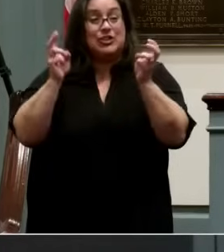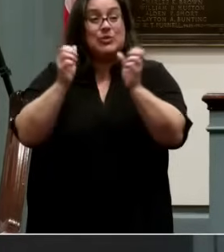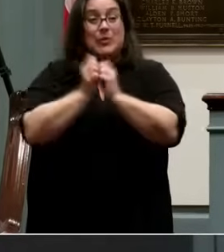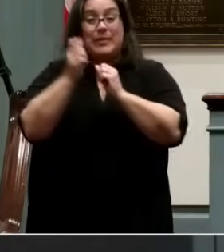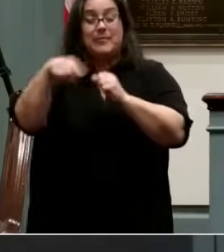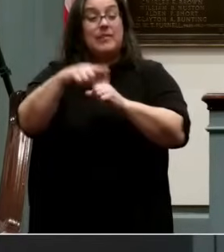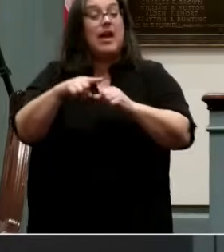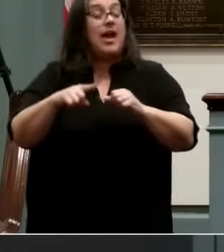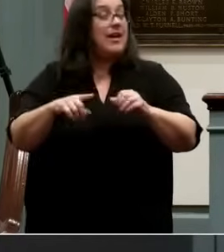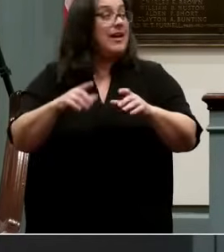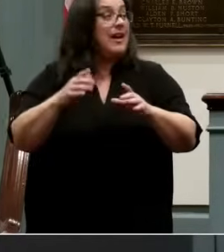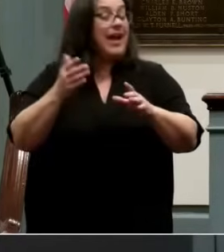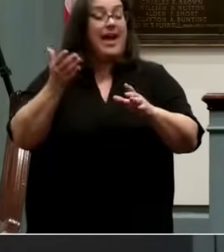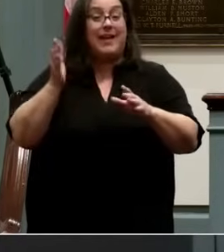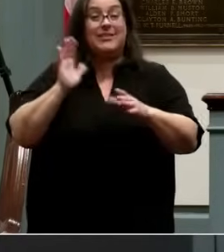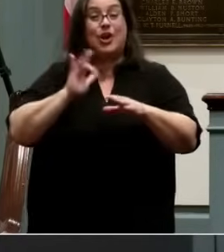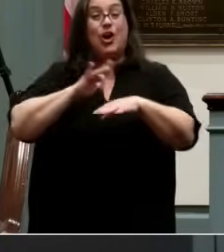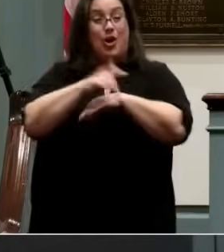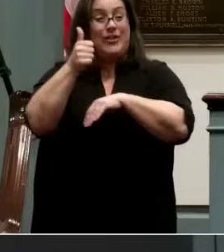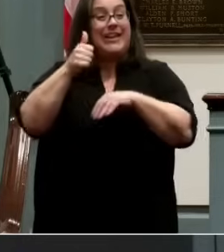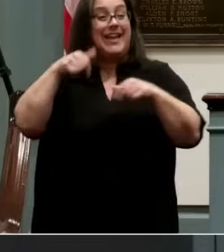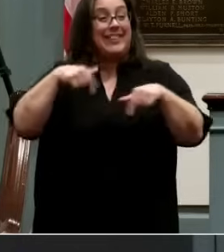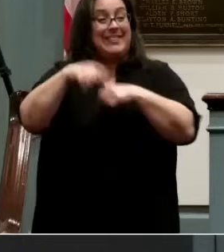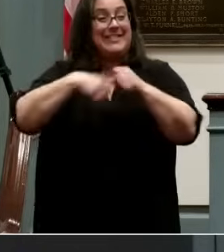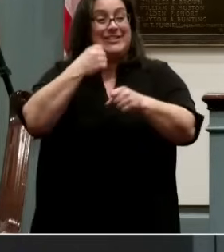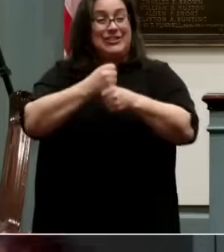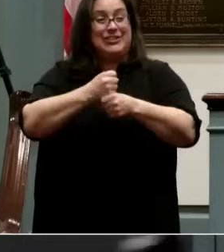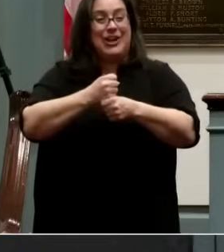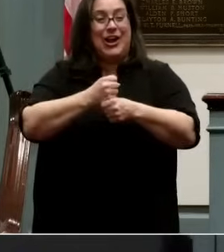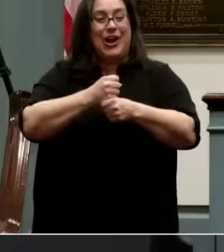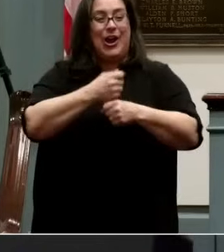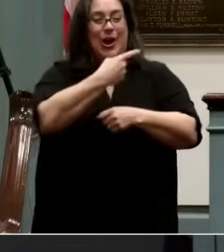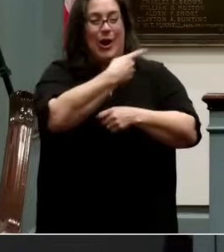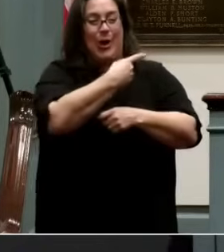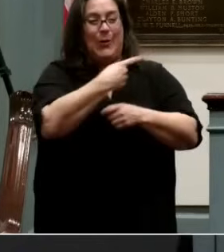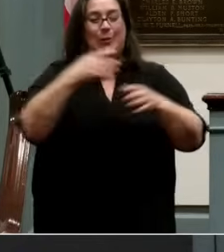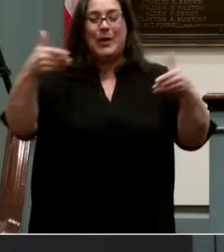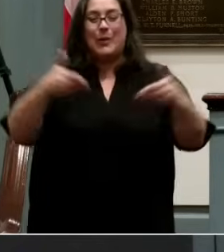welcomed Dolly Parton to the Wilmington Library in May.